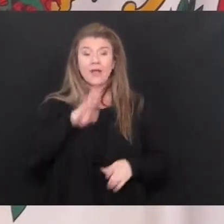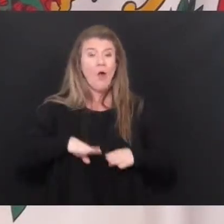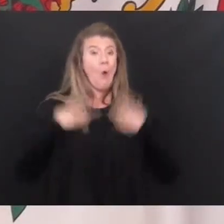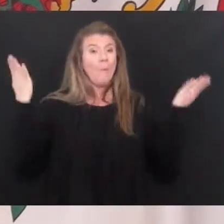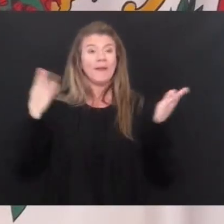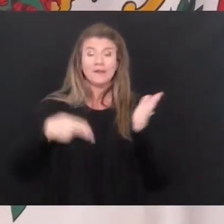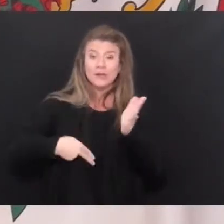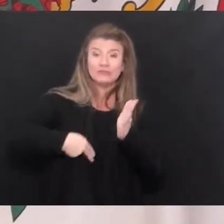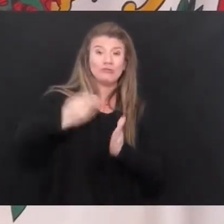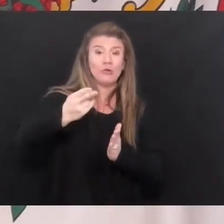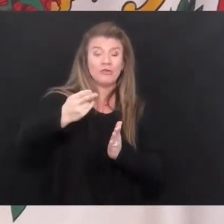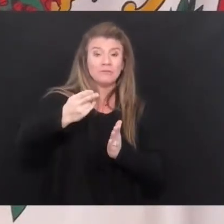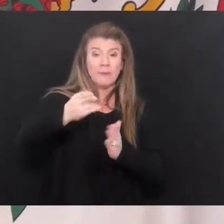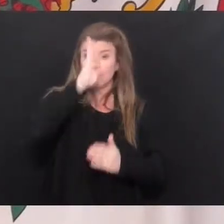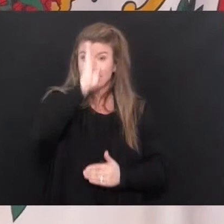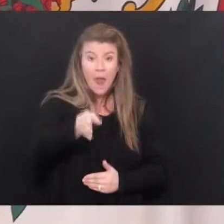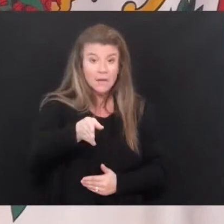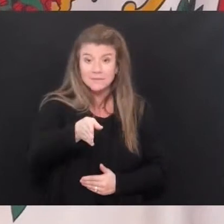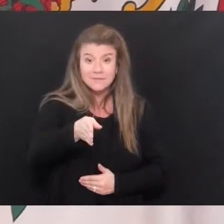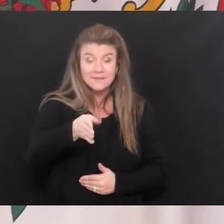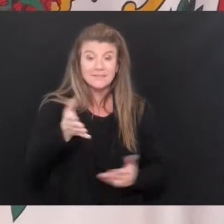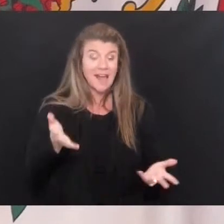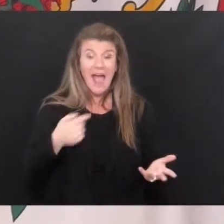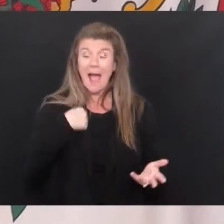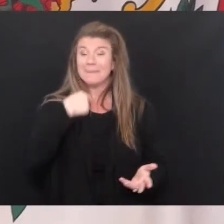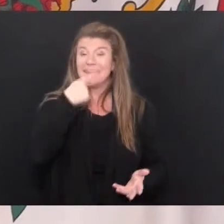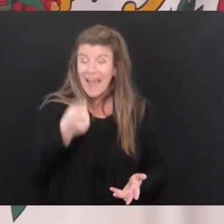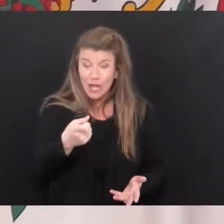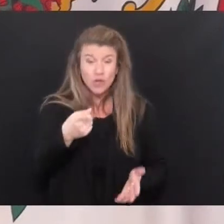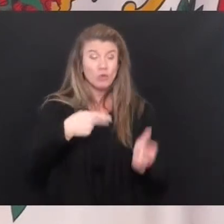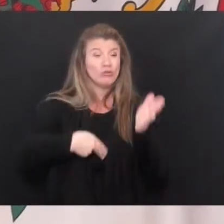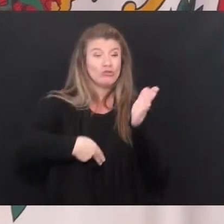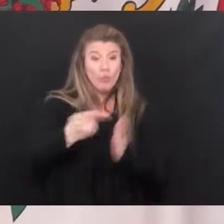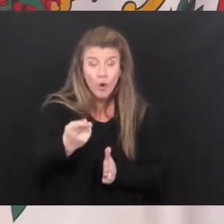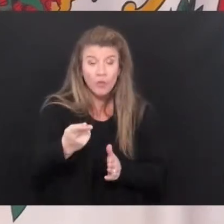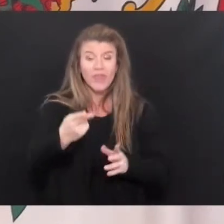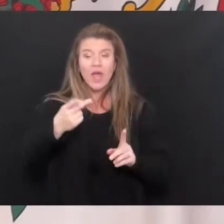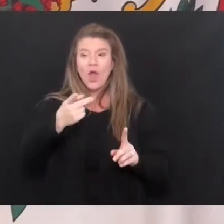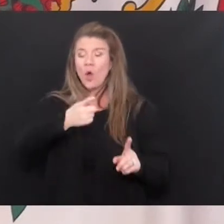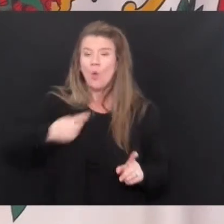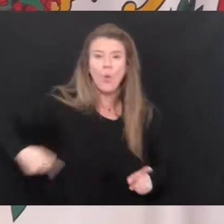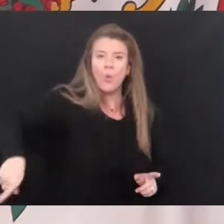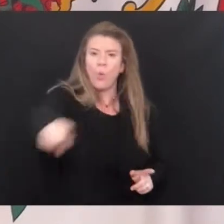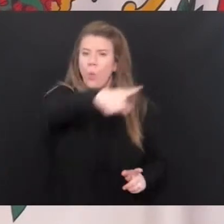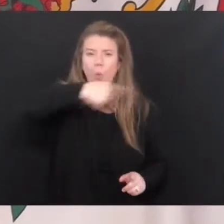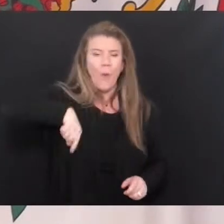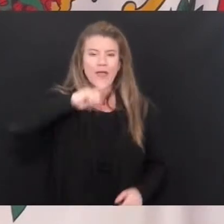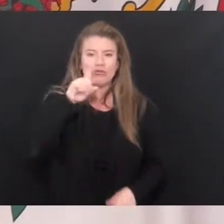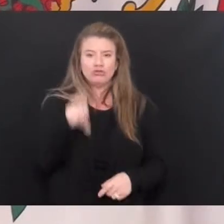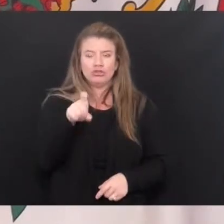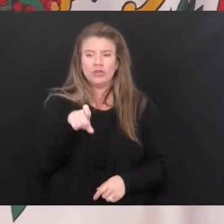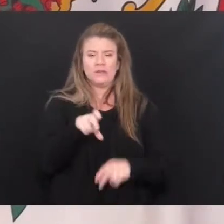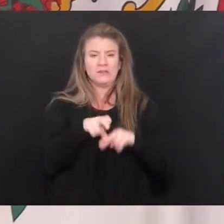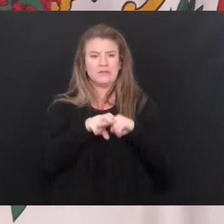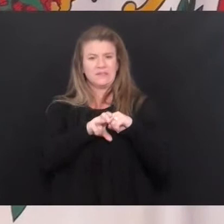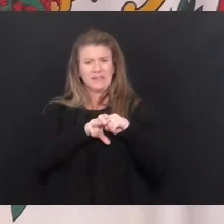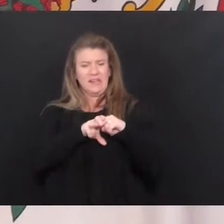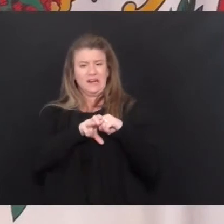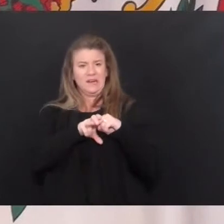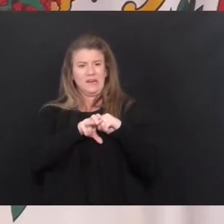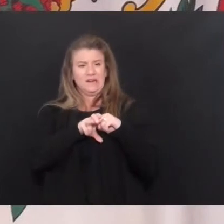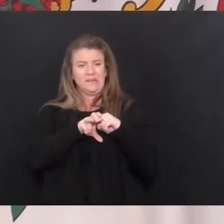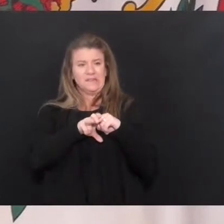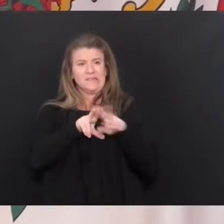bluntly. And I'm telling you just straight up, we shouldn't sit here and be pleading